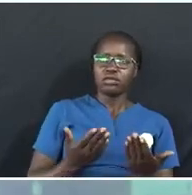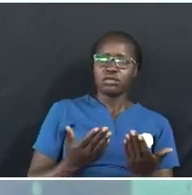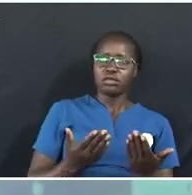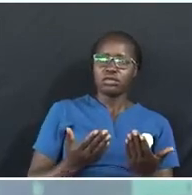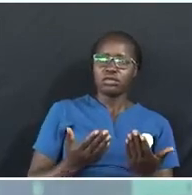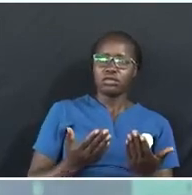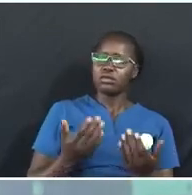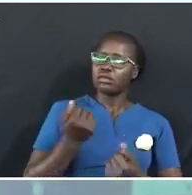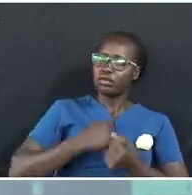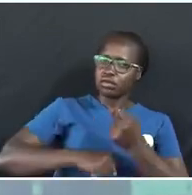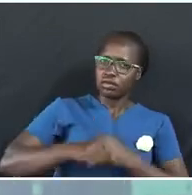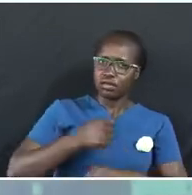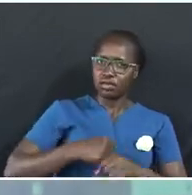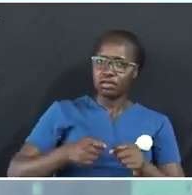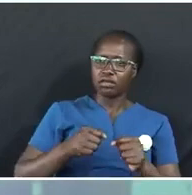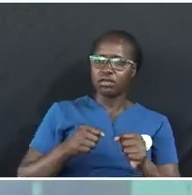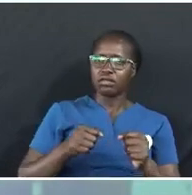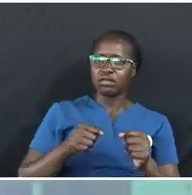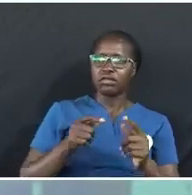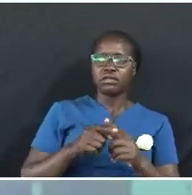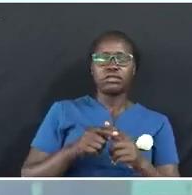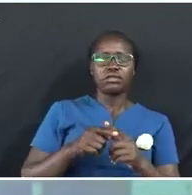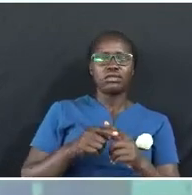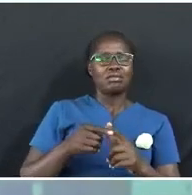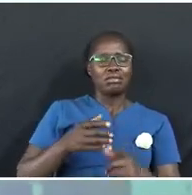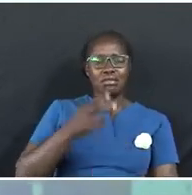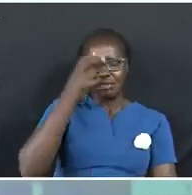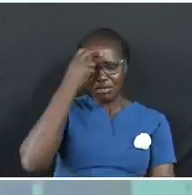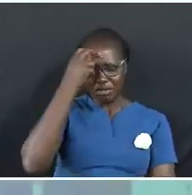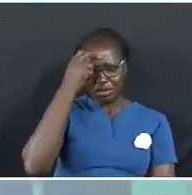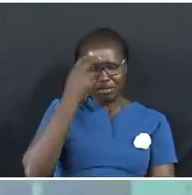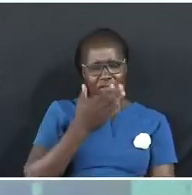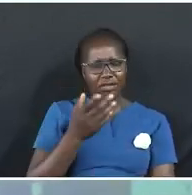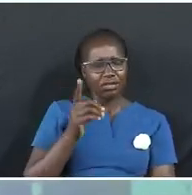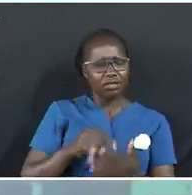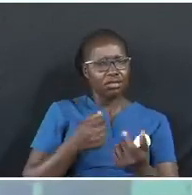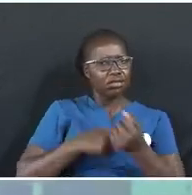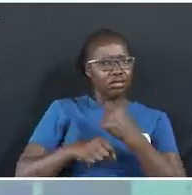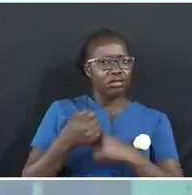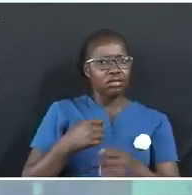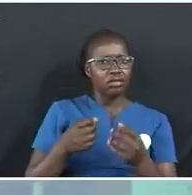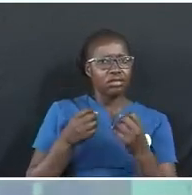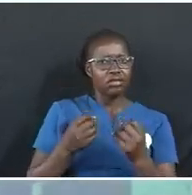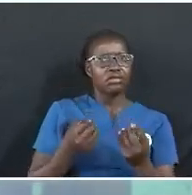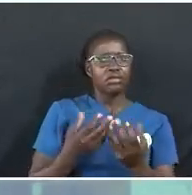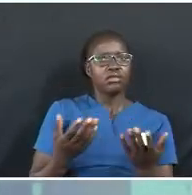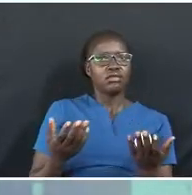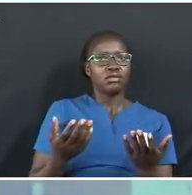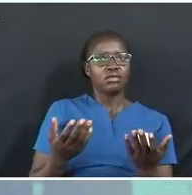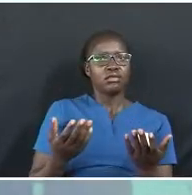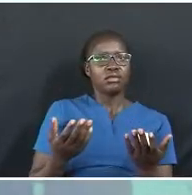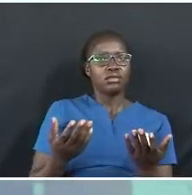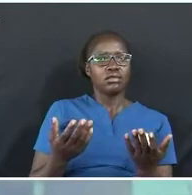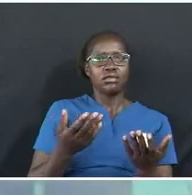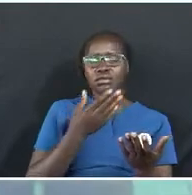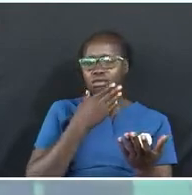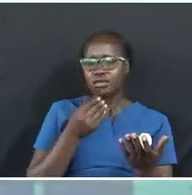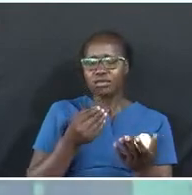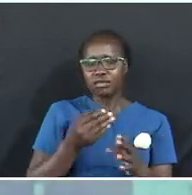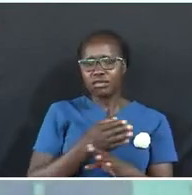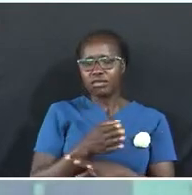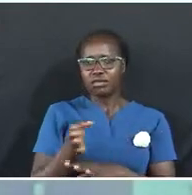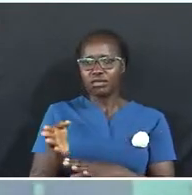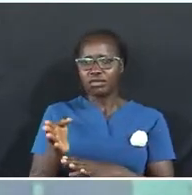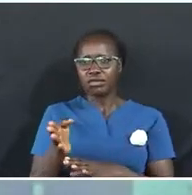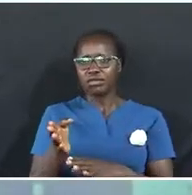worst activities that one undergoing. What type of activity which was going? Men had vacated the